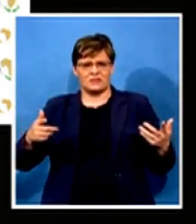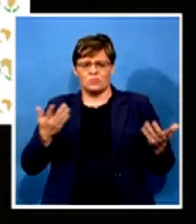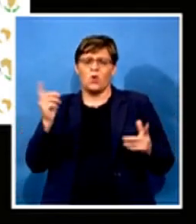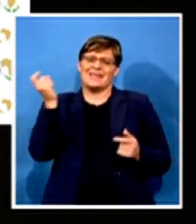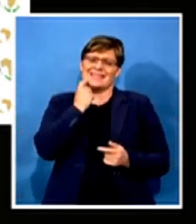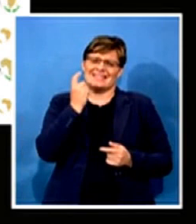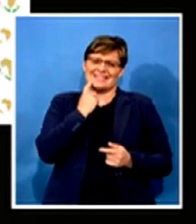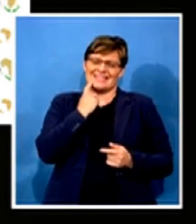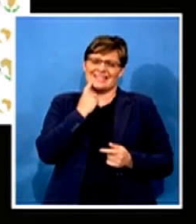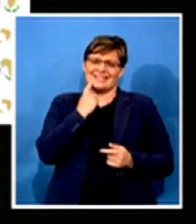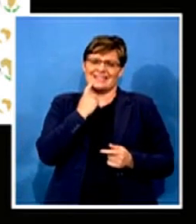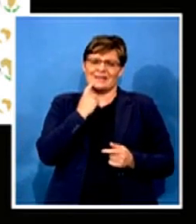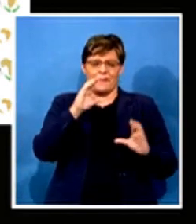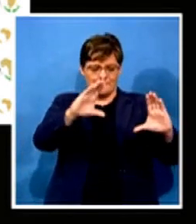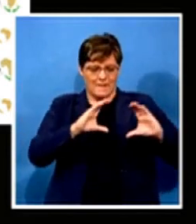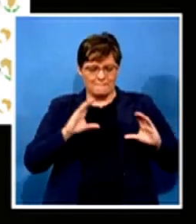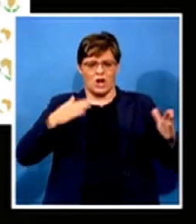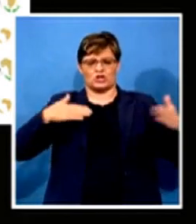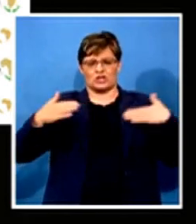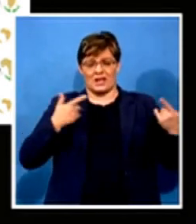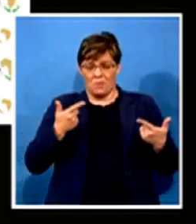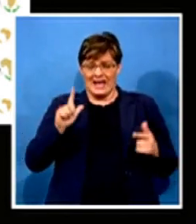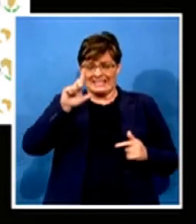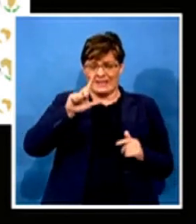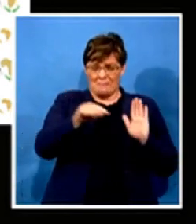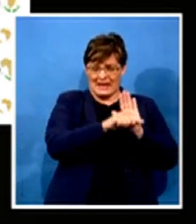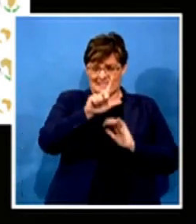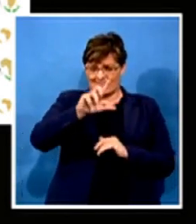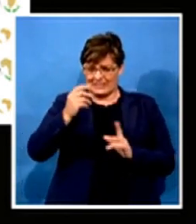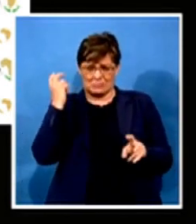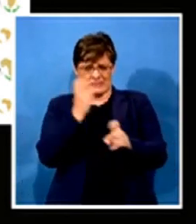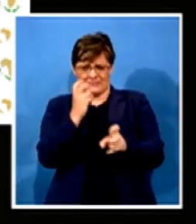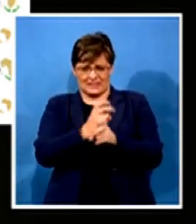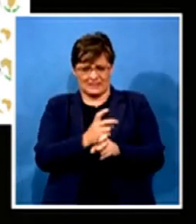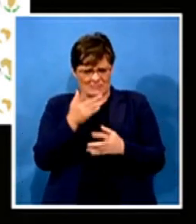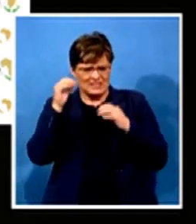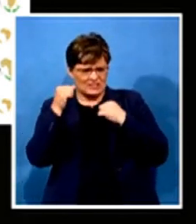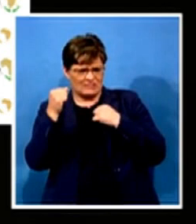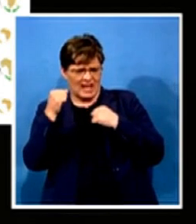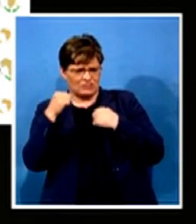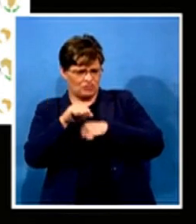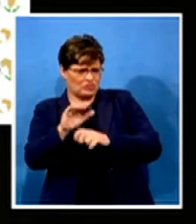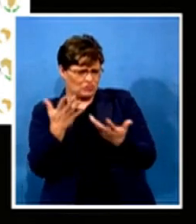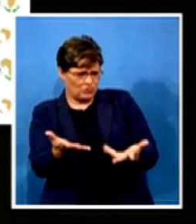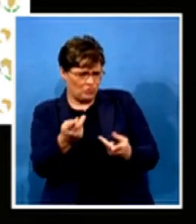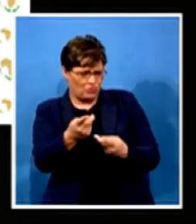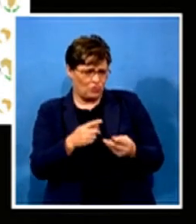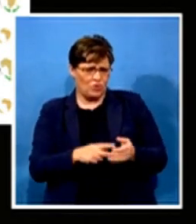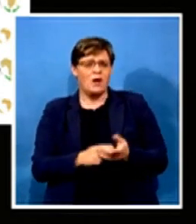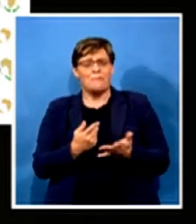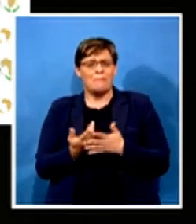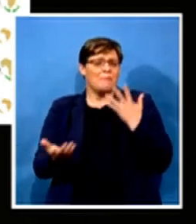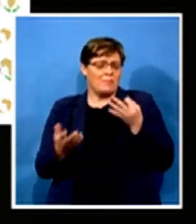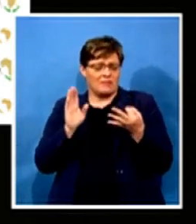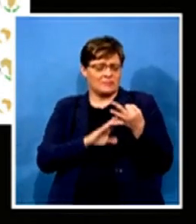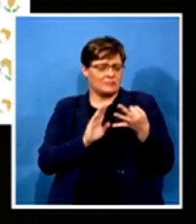logistically. Would that be the strategy? And just if I may, a third question Is there any suggestion that